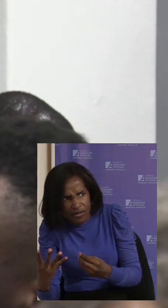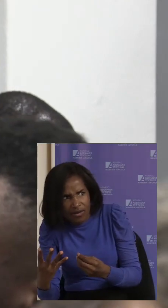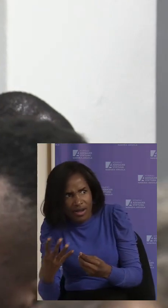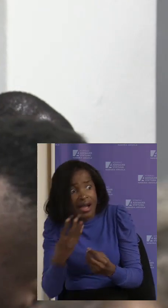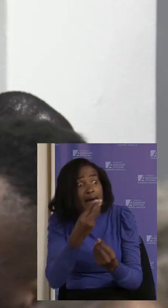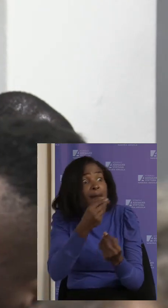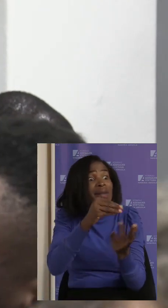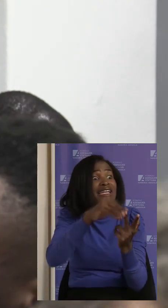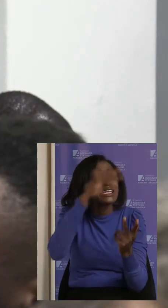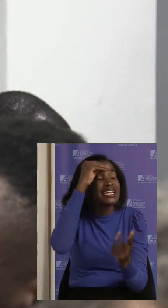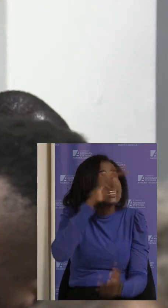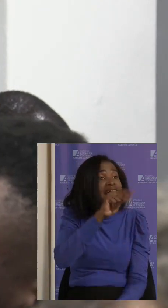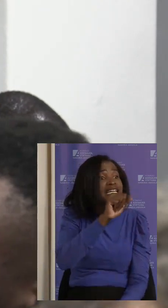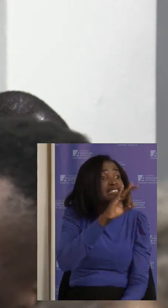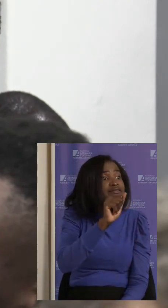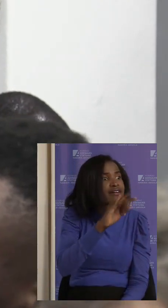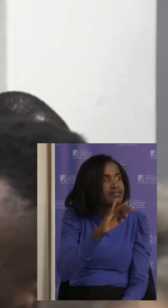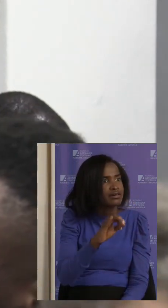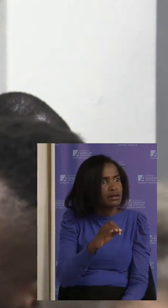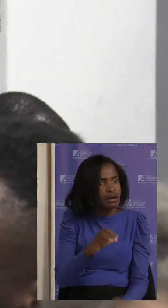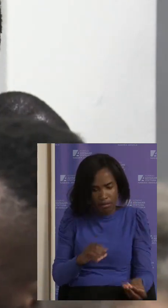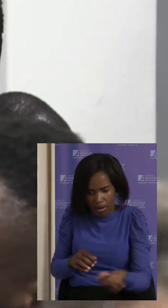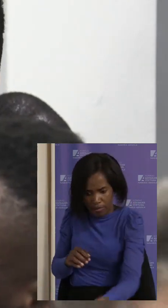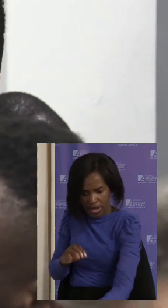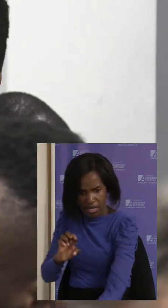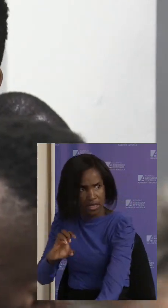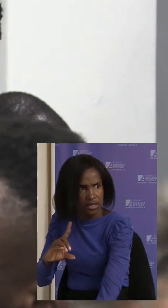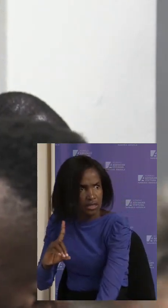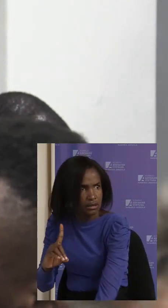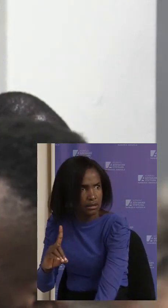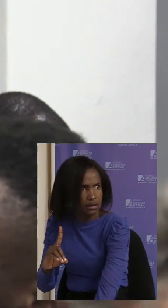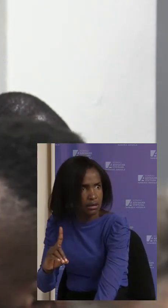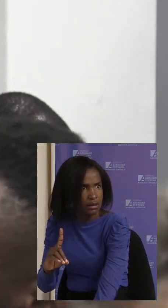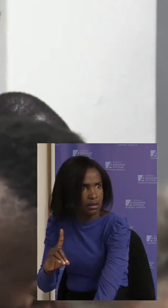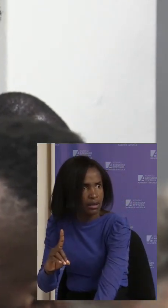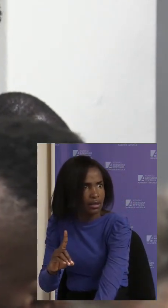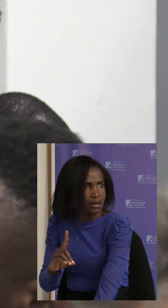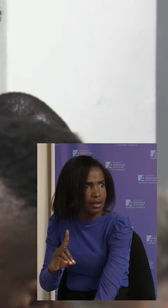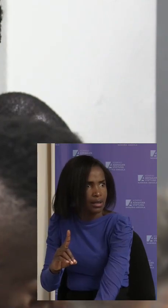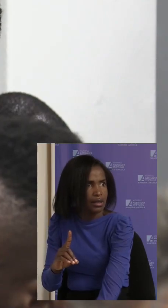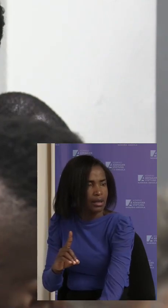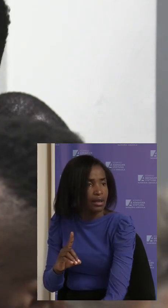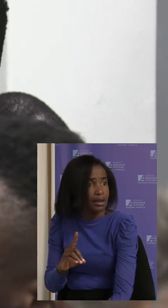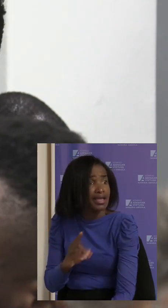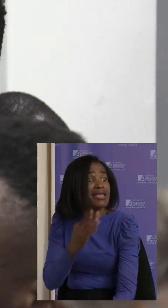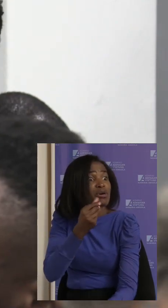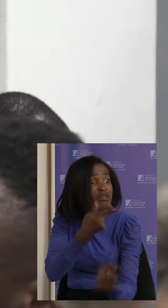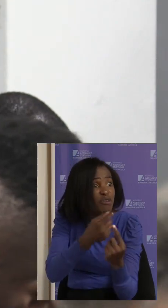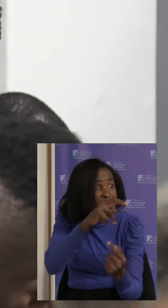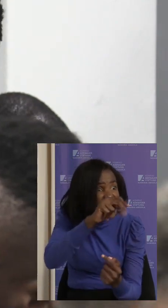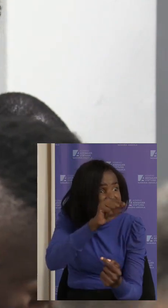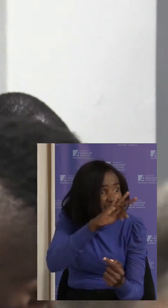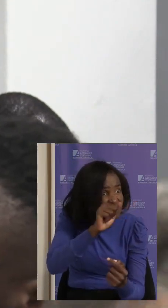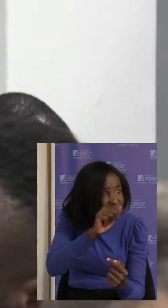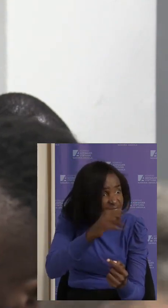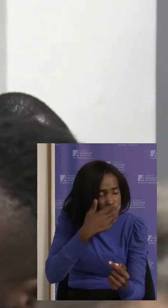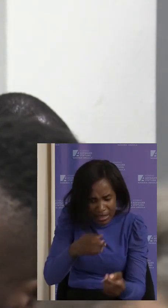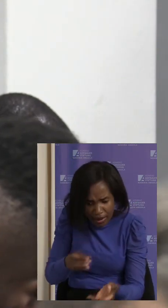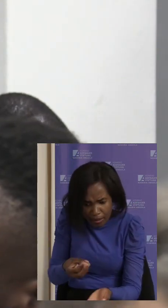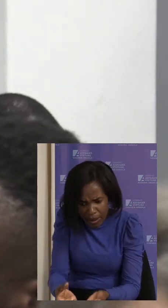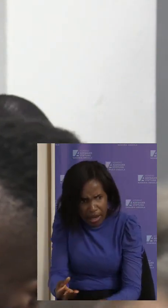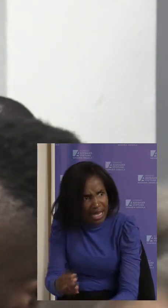I will be controversial, should go to ECE. Where is the public mobilization? Because we live in democracy, because there will be a